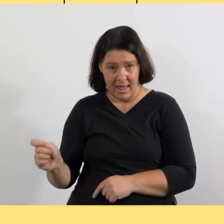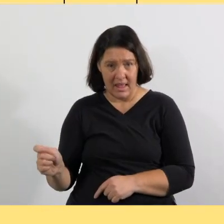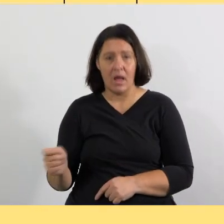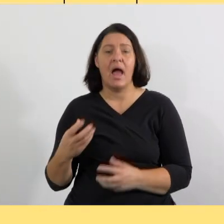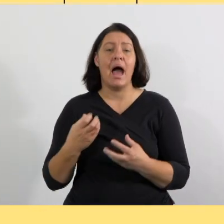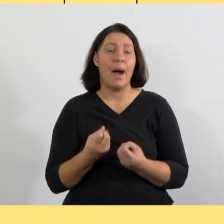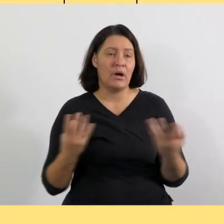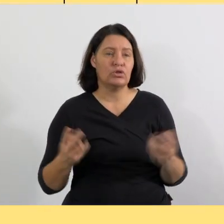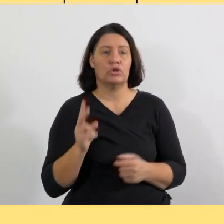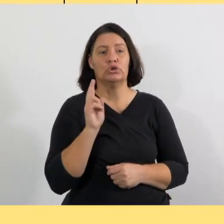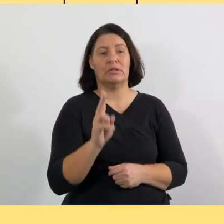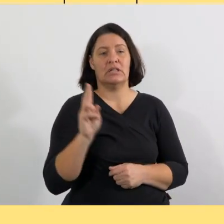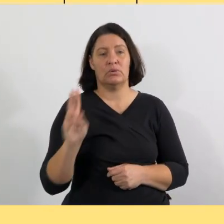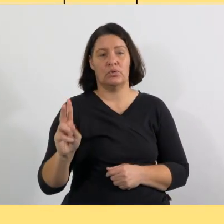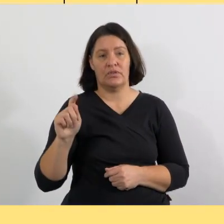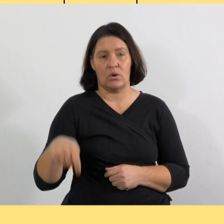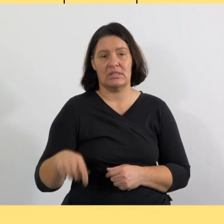we have payments of